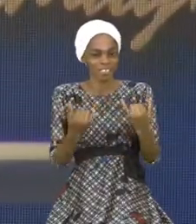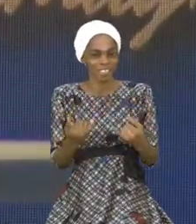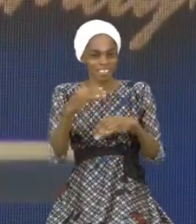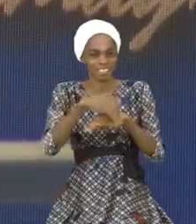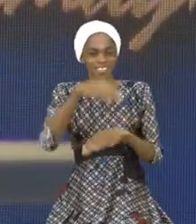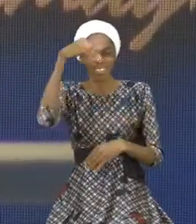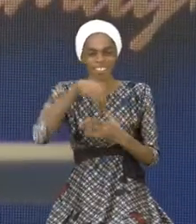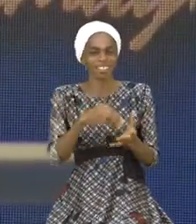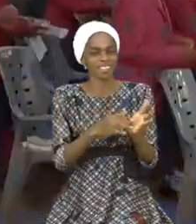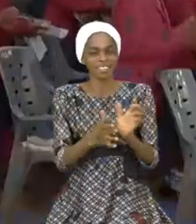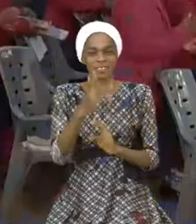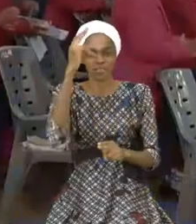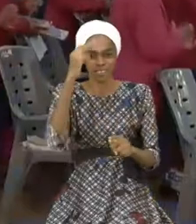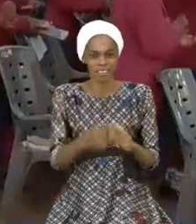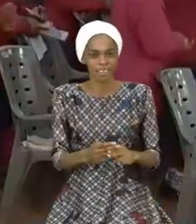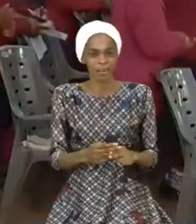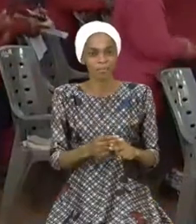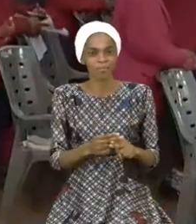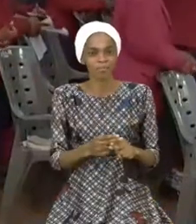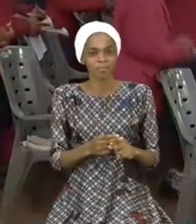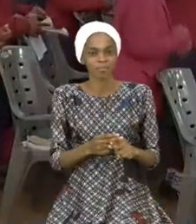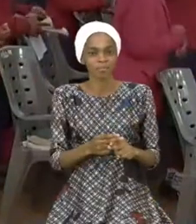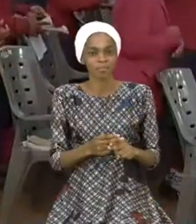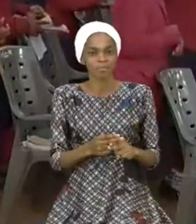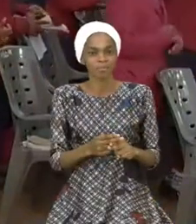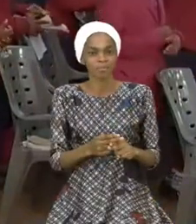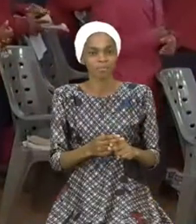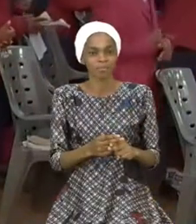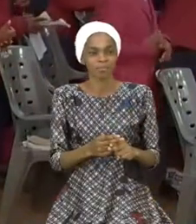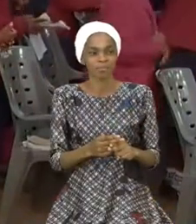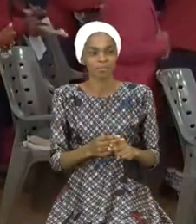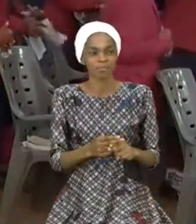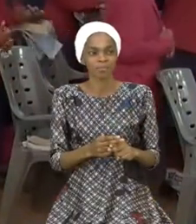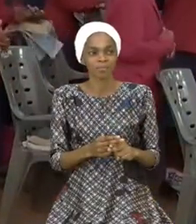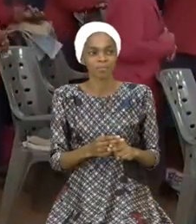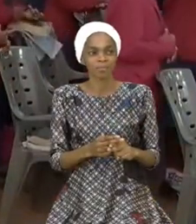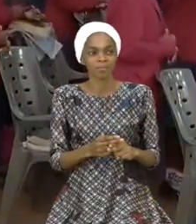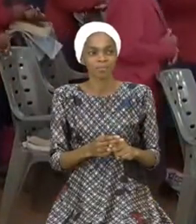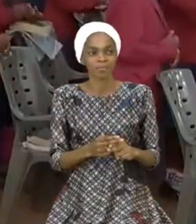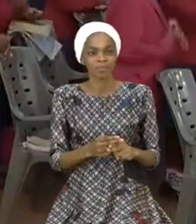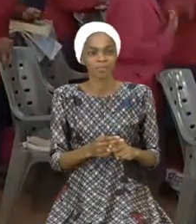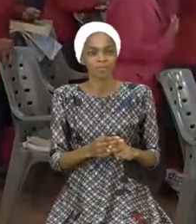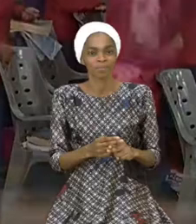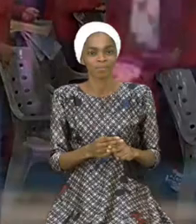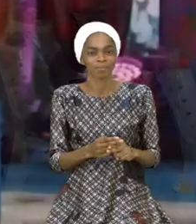in Jesus' name. For us here at the Alpha location,